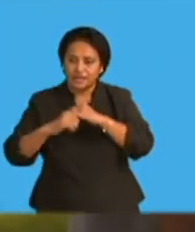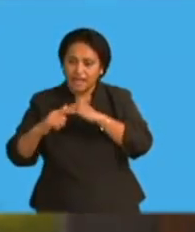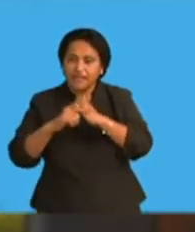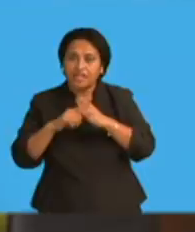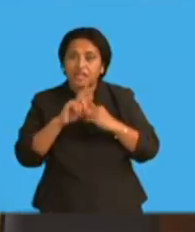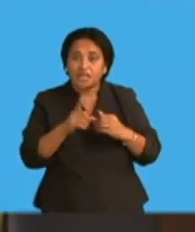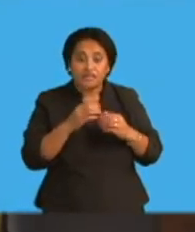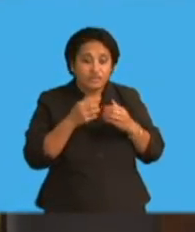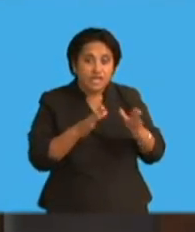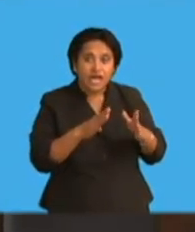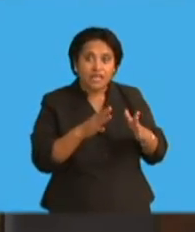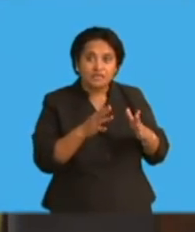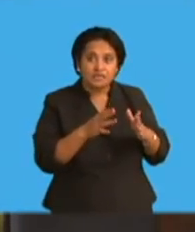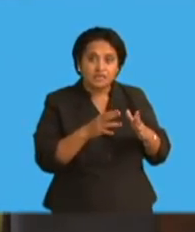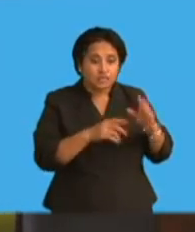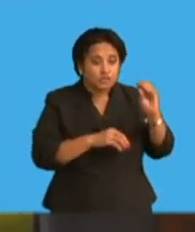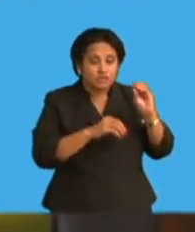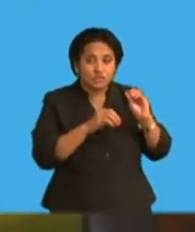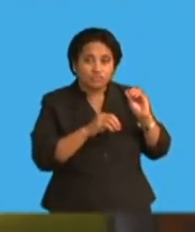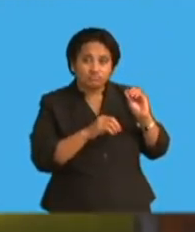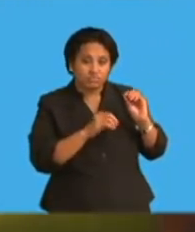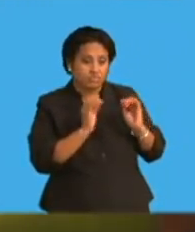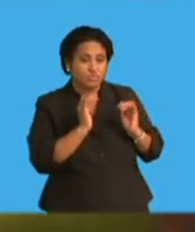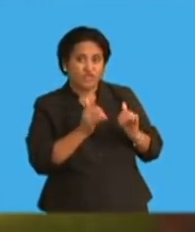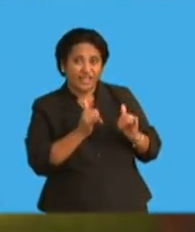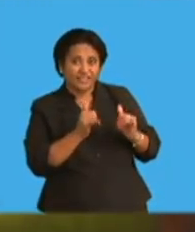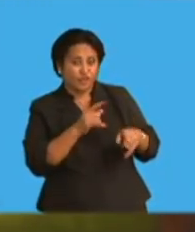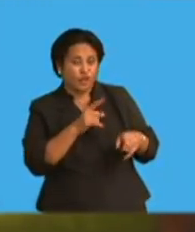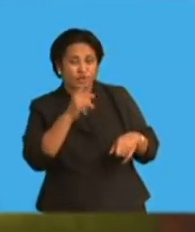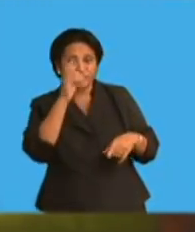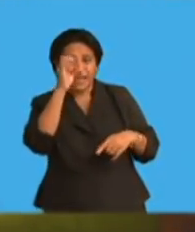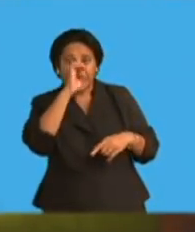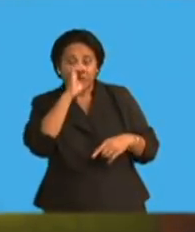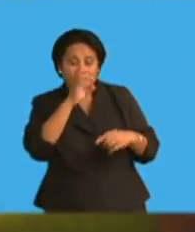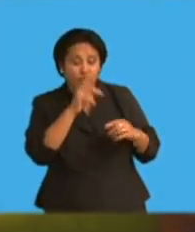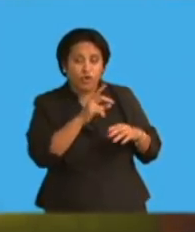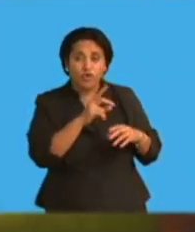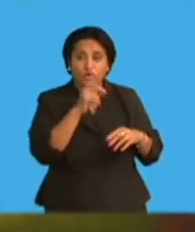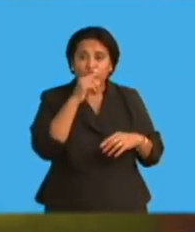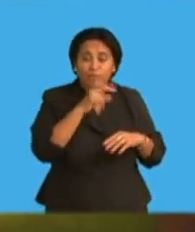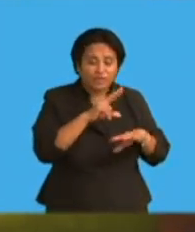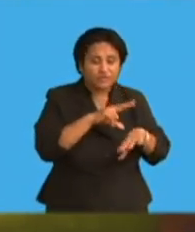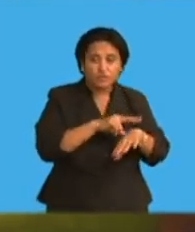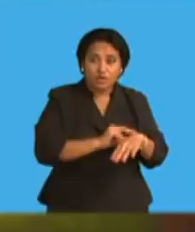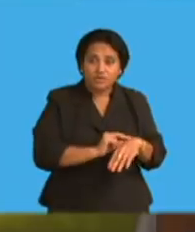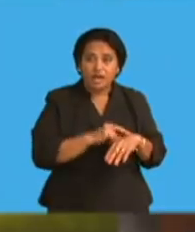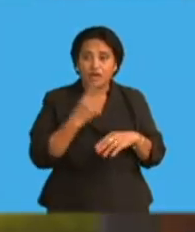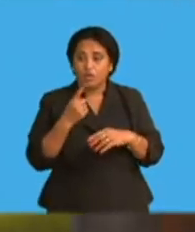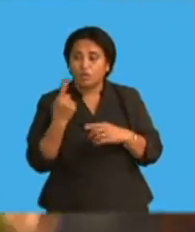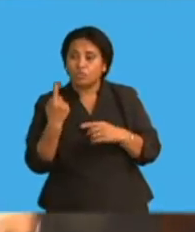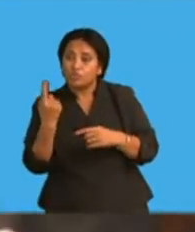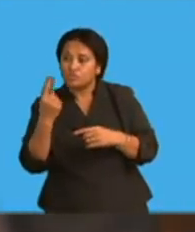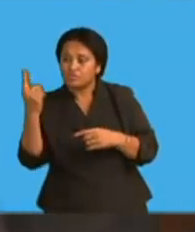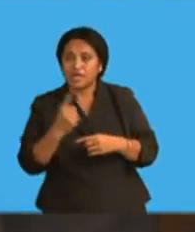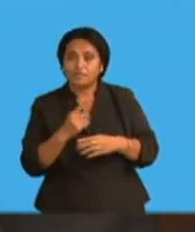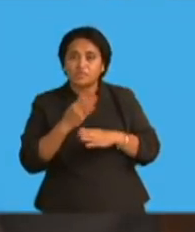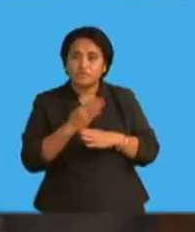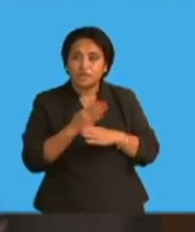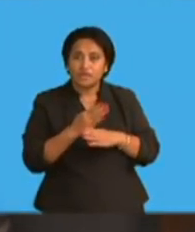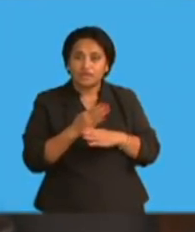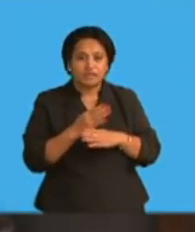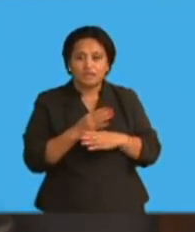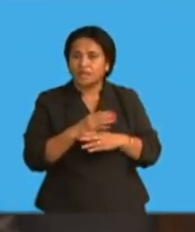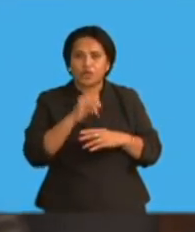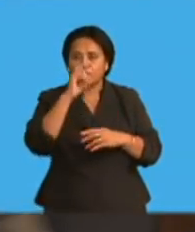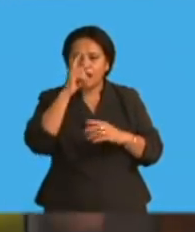civil servants who apply for jobs, Madam Speaker, we want progress. So this is why, Madam Speaker, it is very, very critically